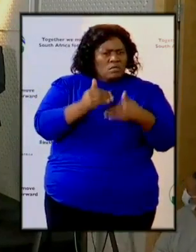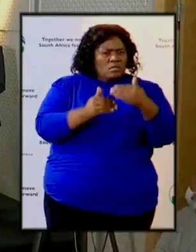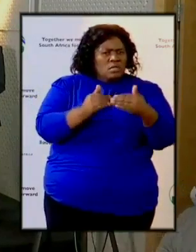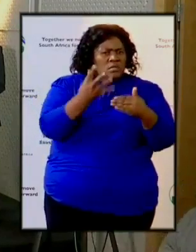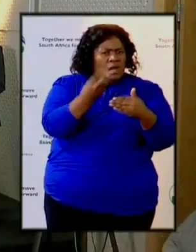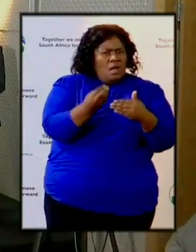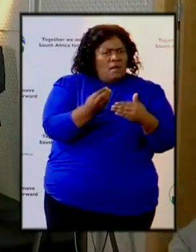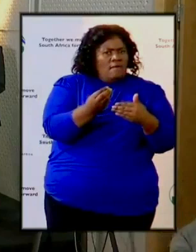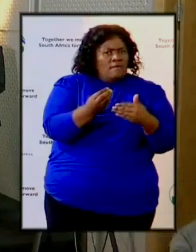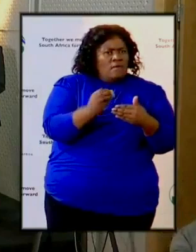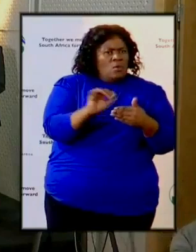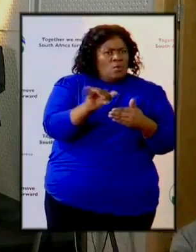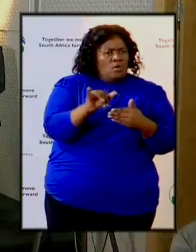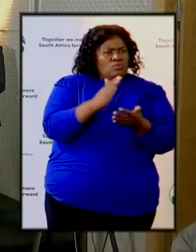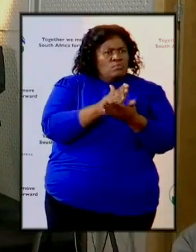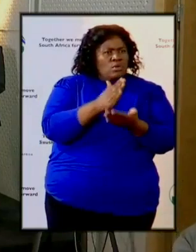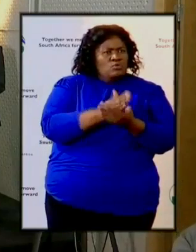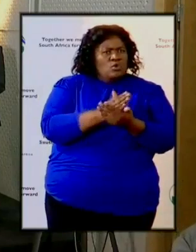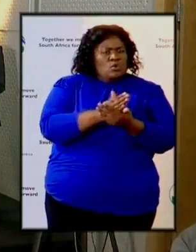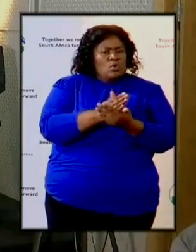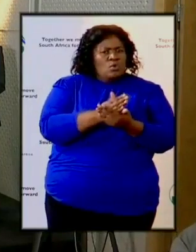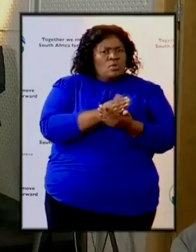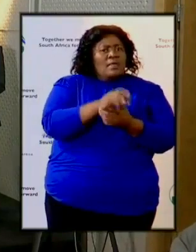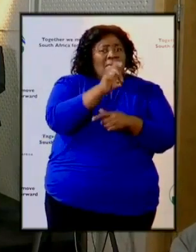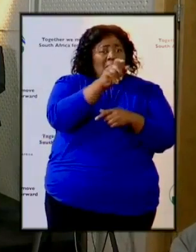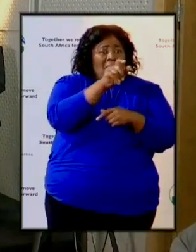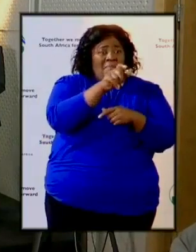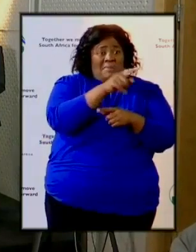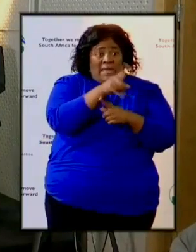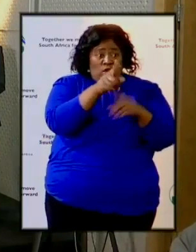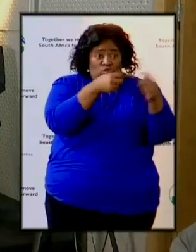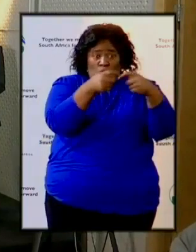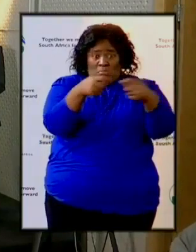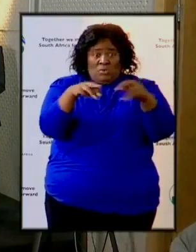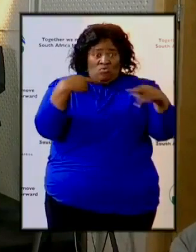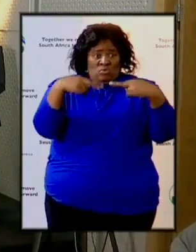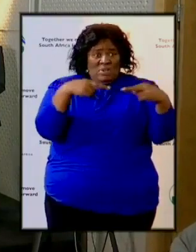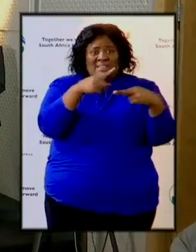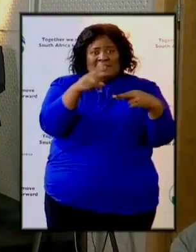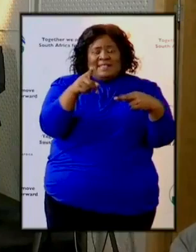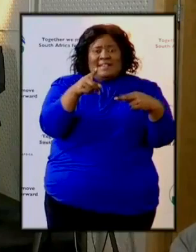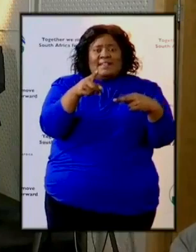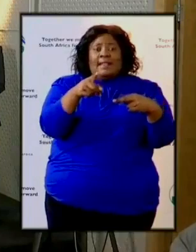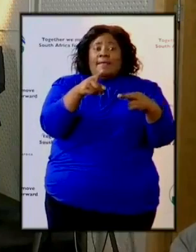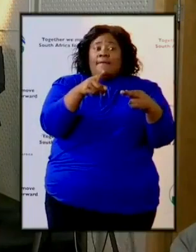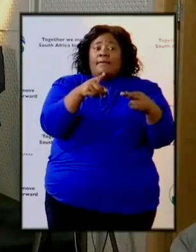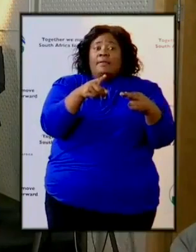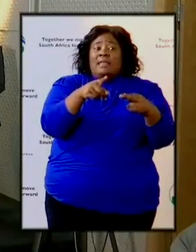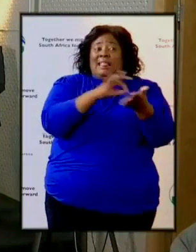the delivery services used comply to strict hygiene control? Because I'm hearing of people